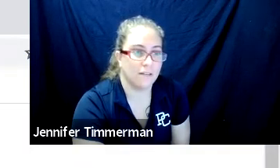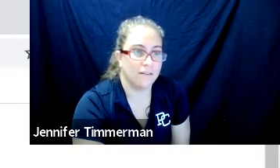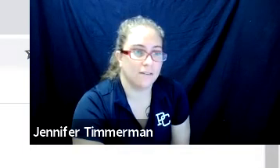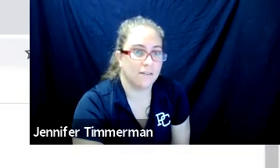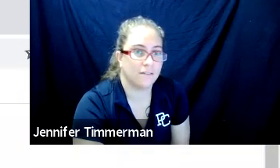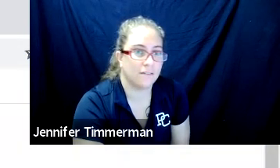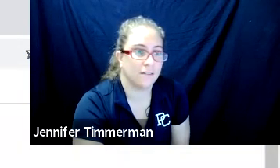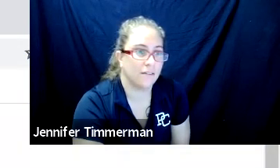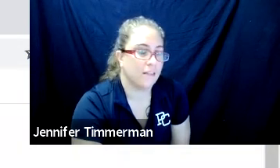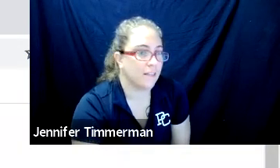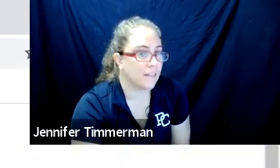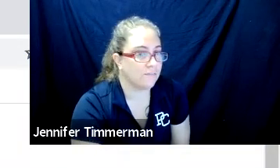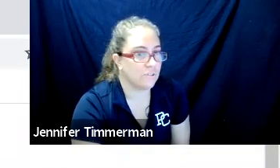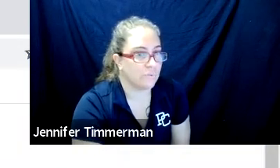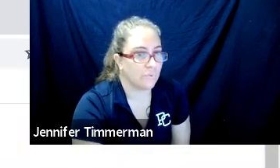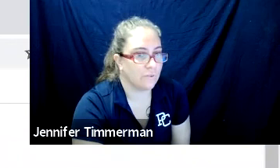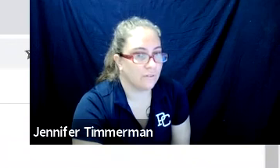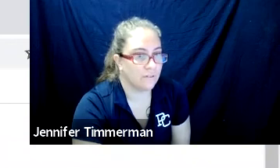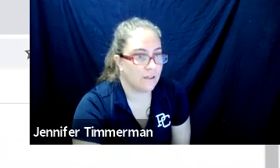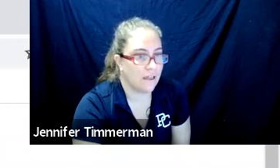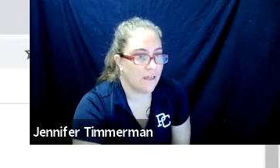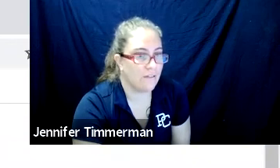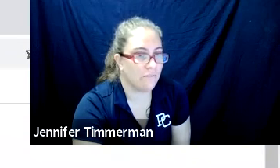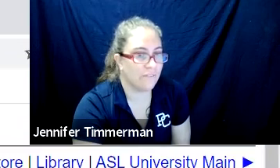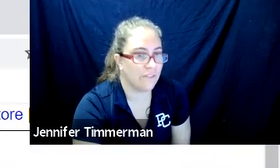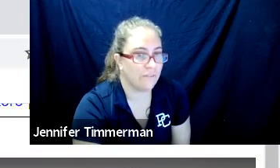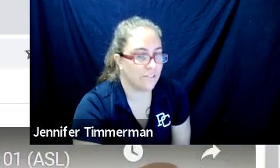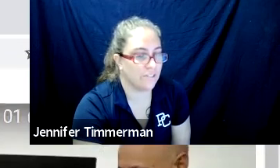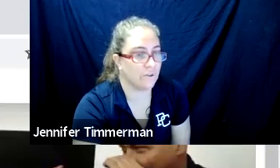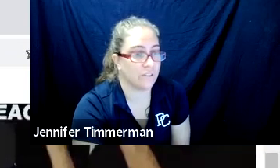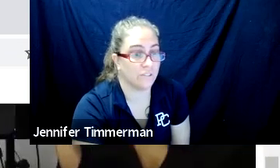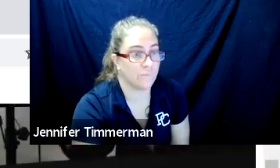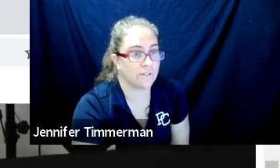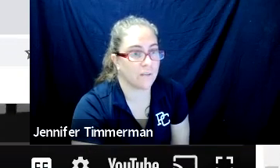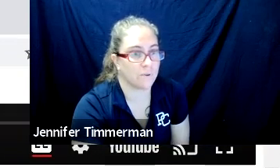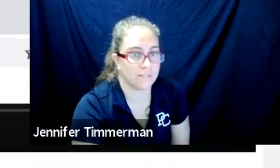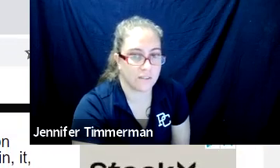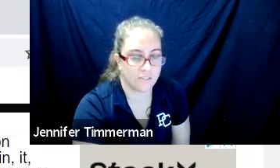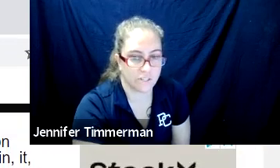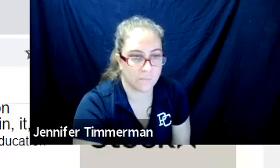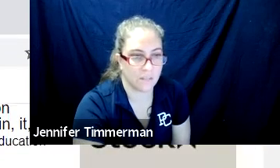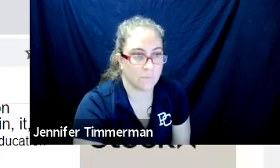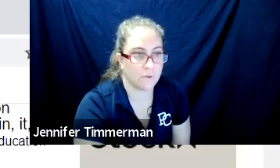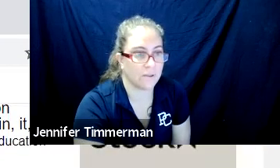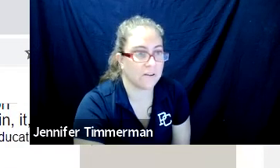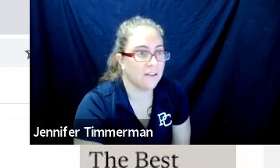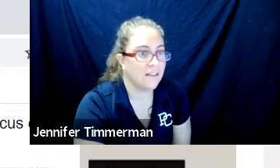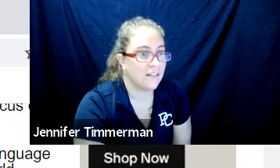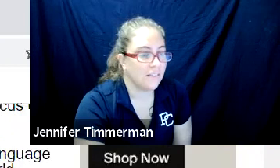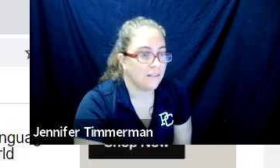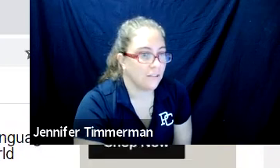1, it gives you everything you need to know in super tiny print. So I suggest making the print